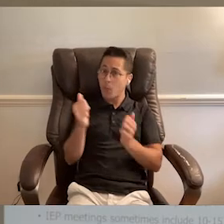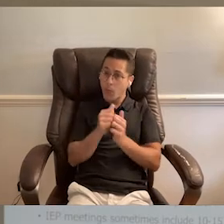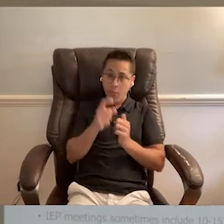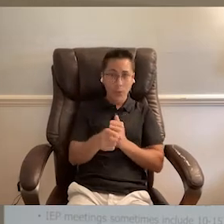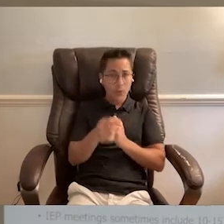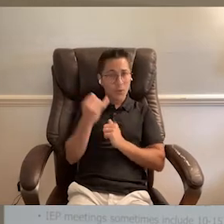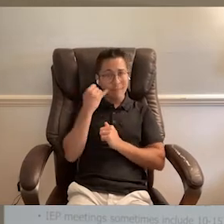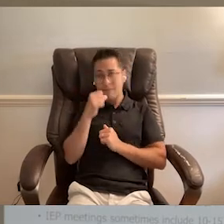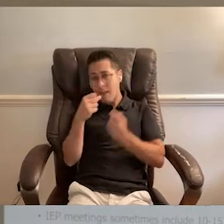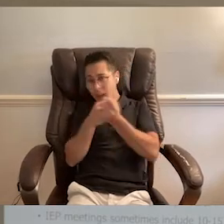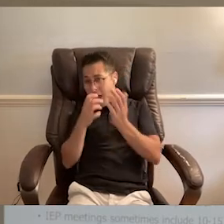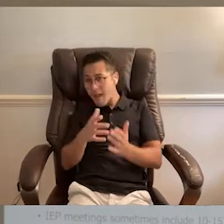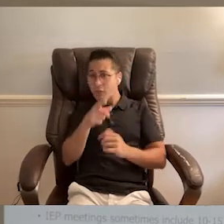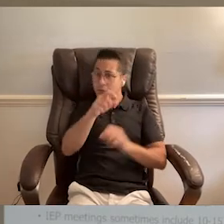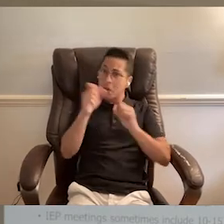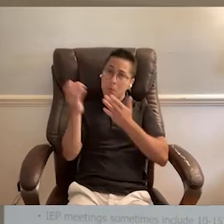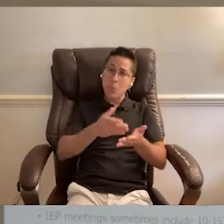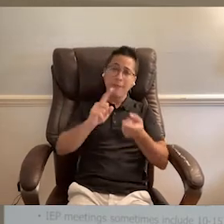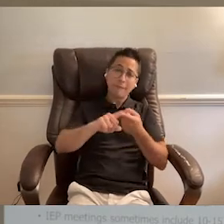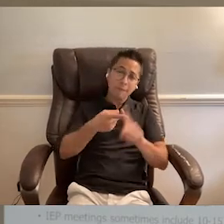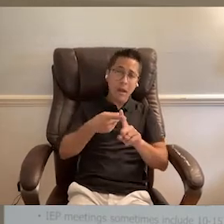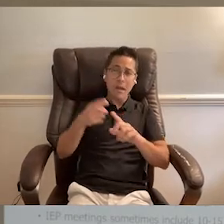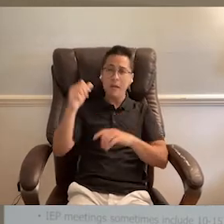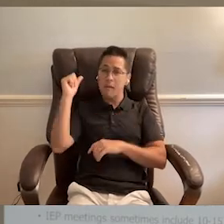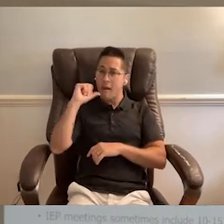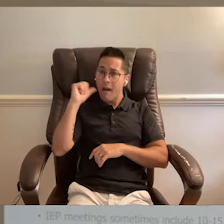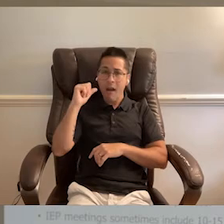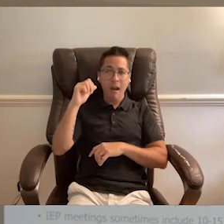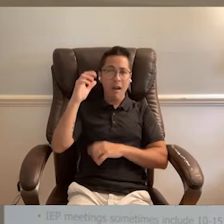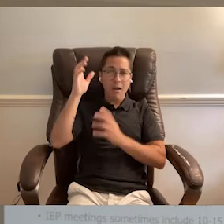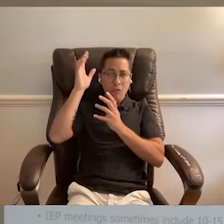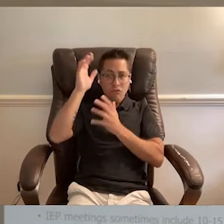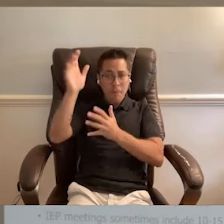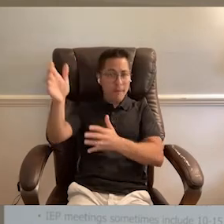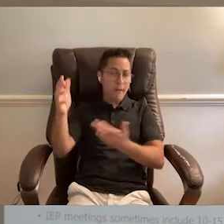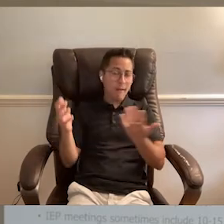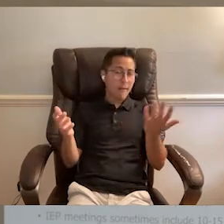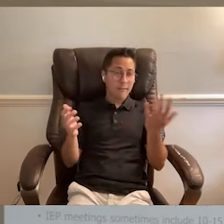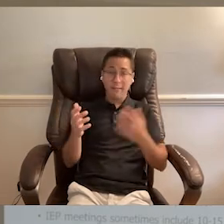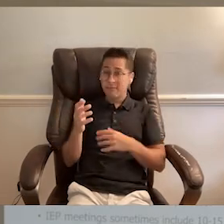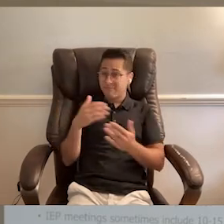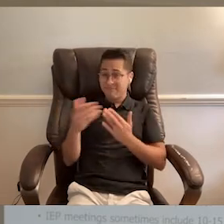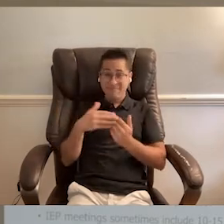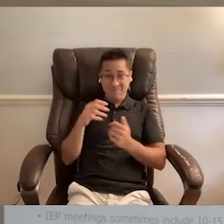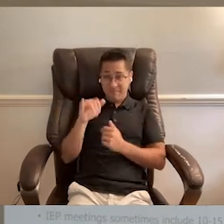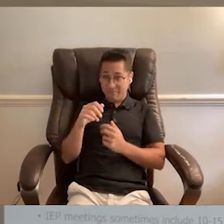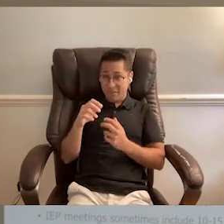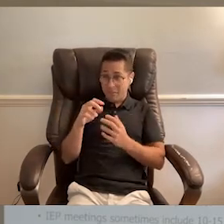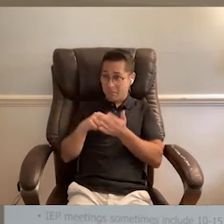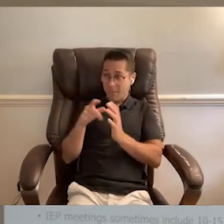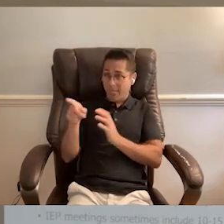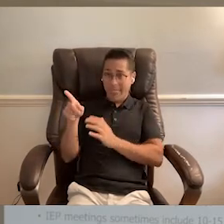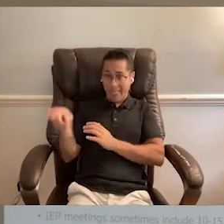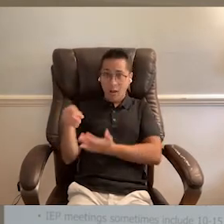can bring a friend, an aunt, a grandparent. Even if all that means is they're there to take notes for you, they're there